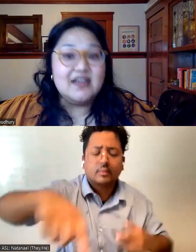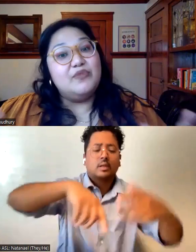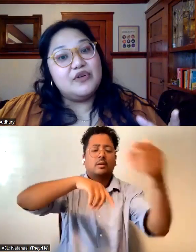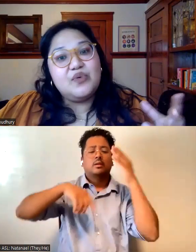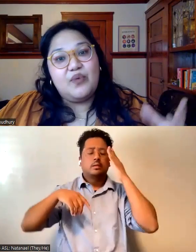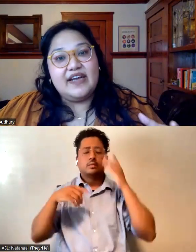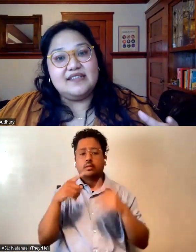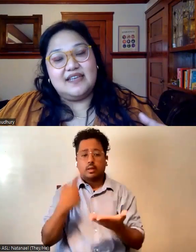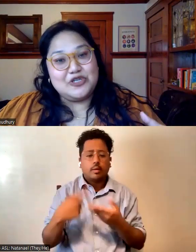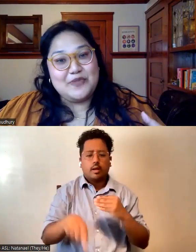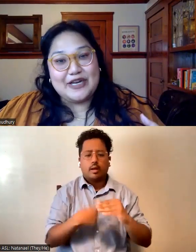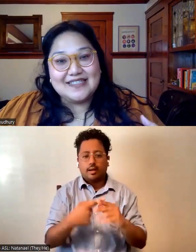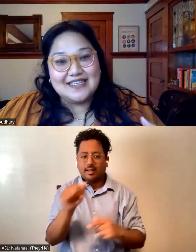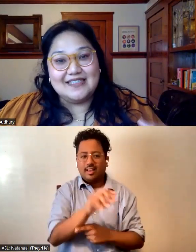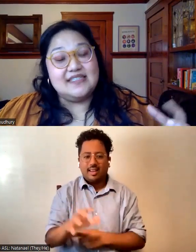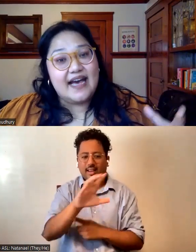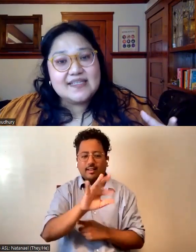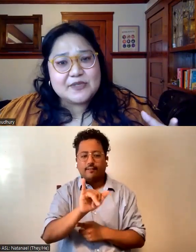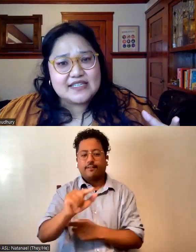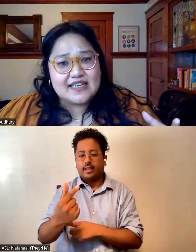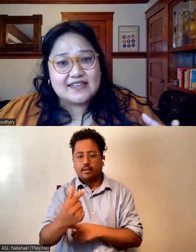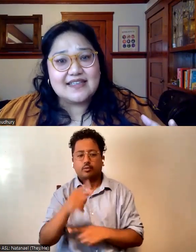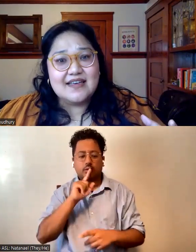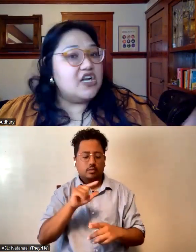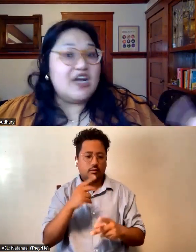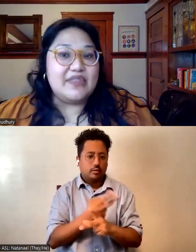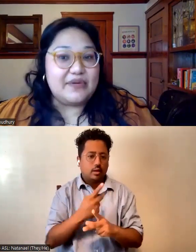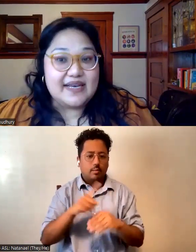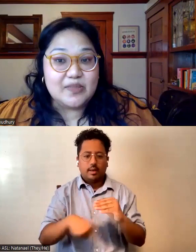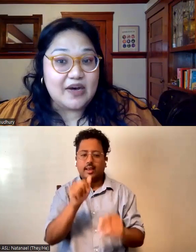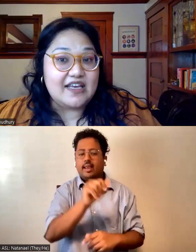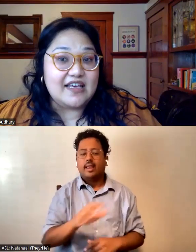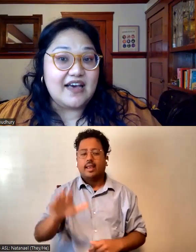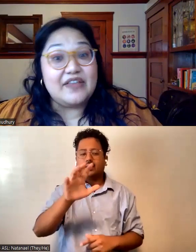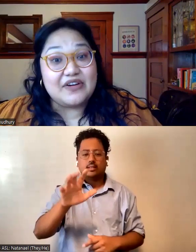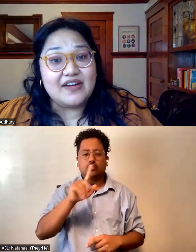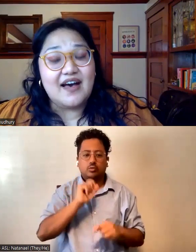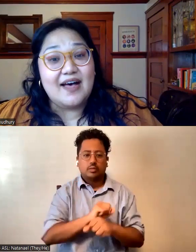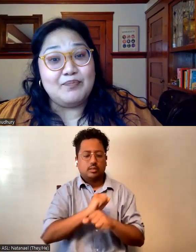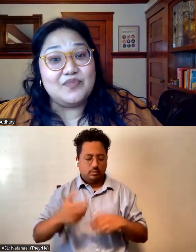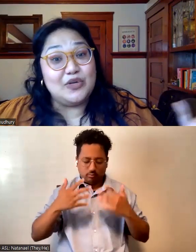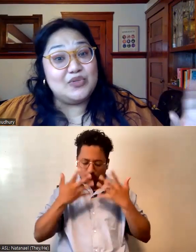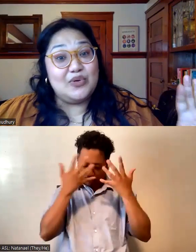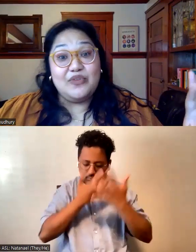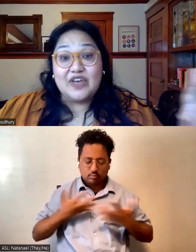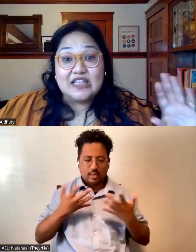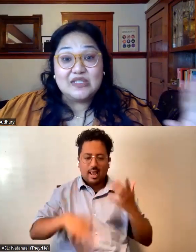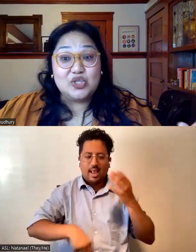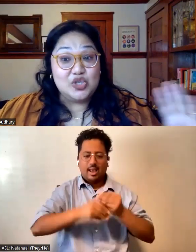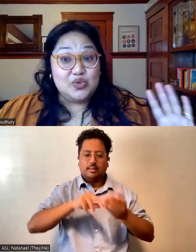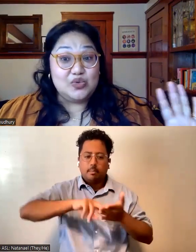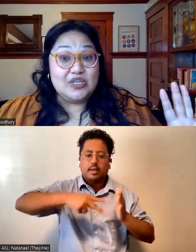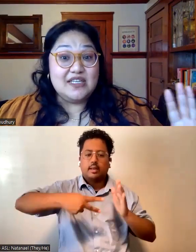figure? But also, why does Asian American studies and diaspora studies not theorize the body either? So we've got